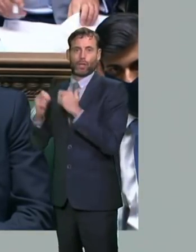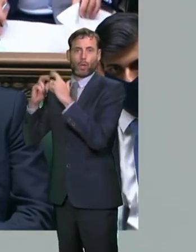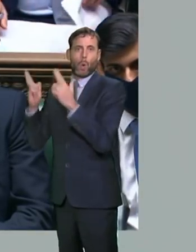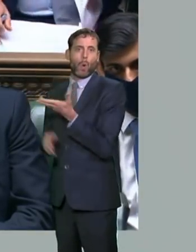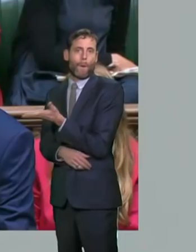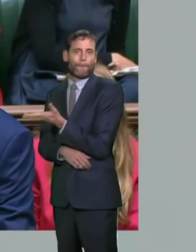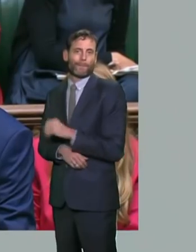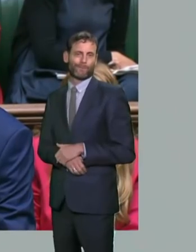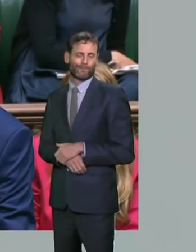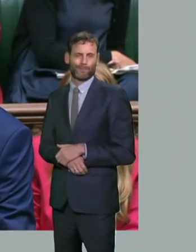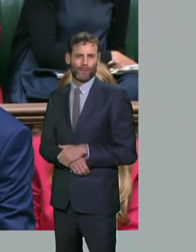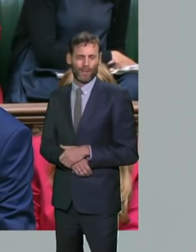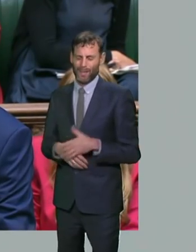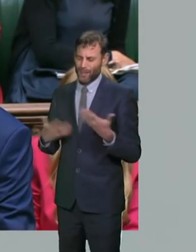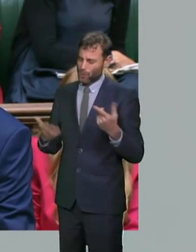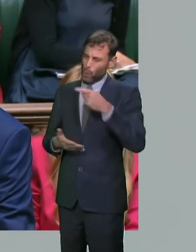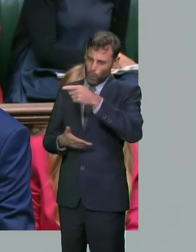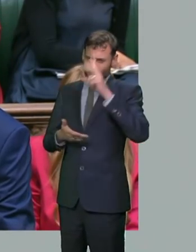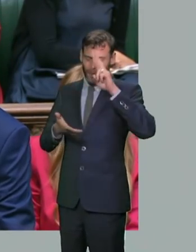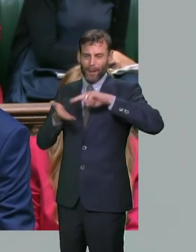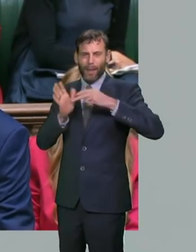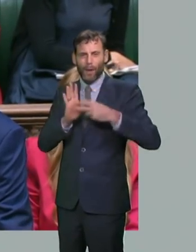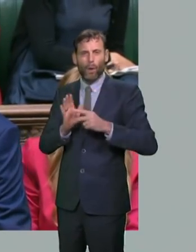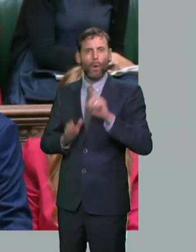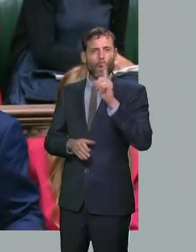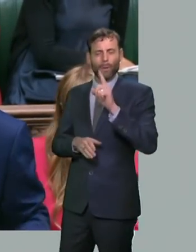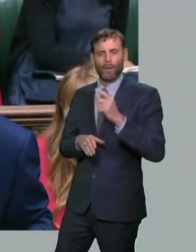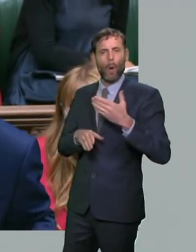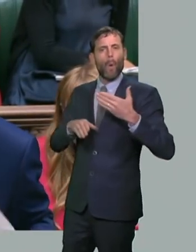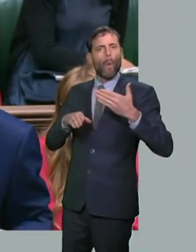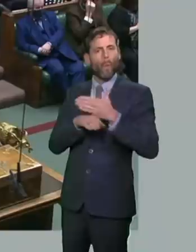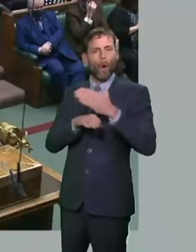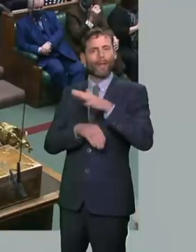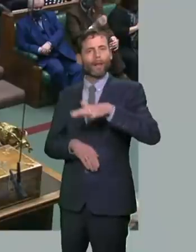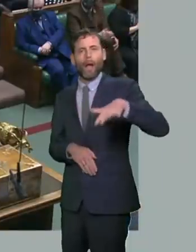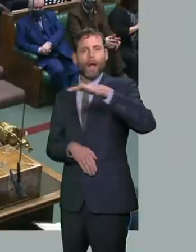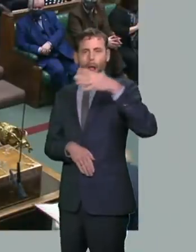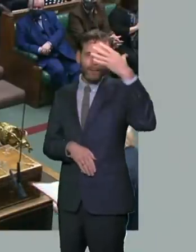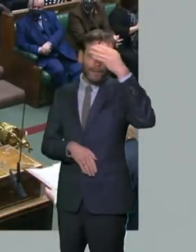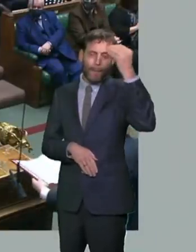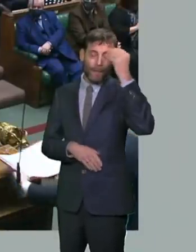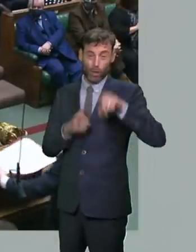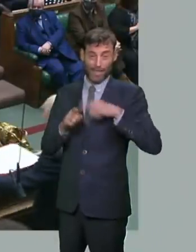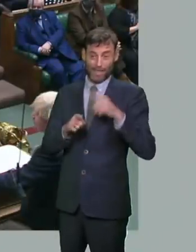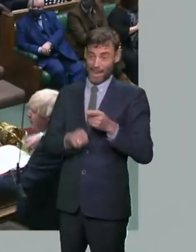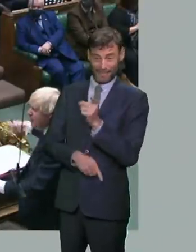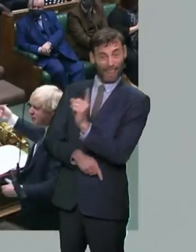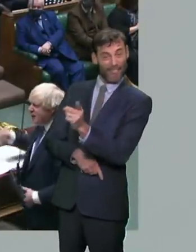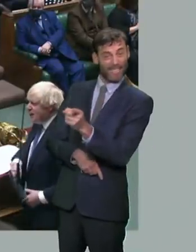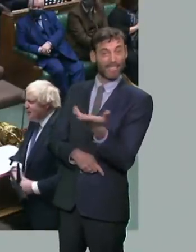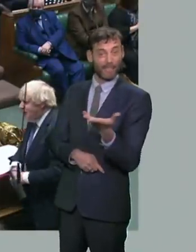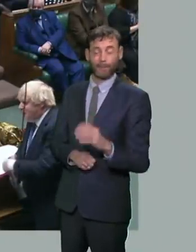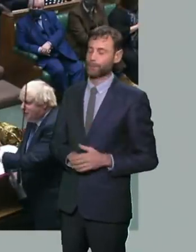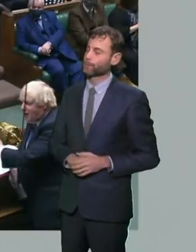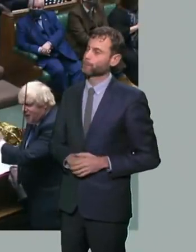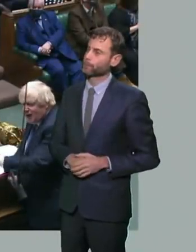have managed to devise a working-class dementia tax? Yeah. Prime Minister! Mr.